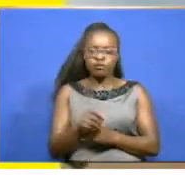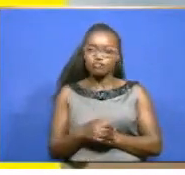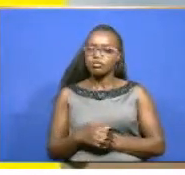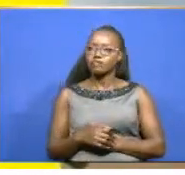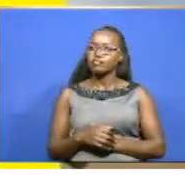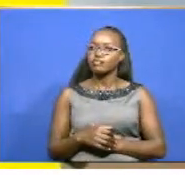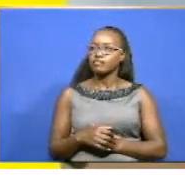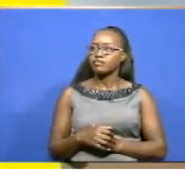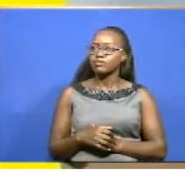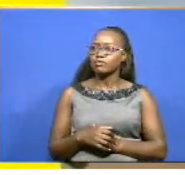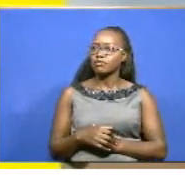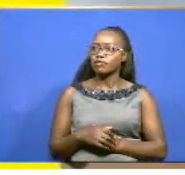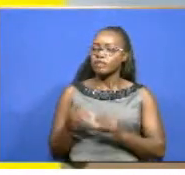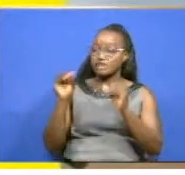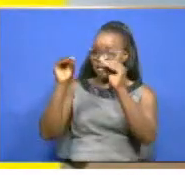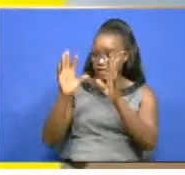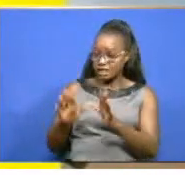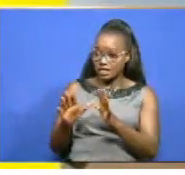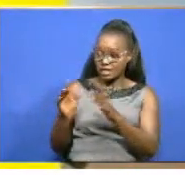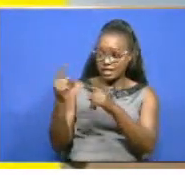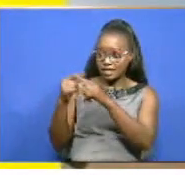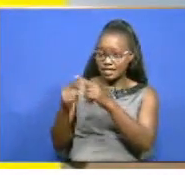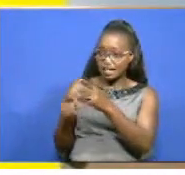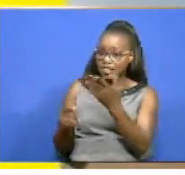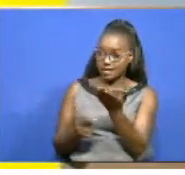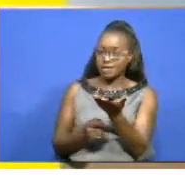There are teachers that were killed that are non-locals,